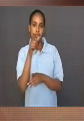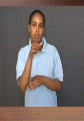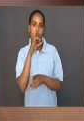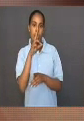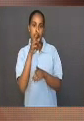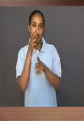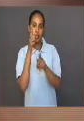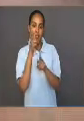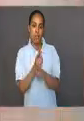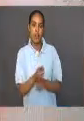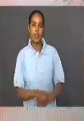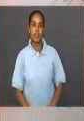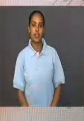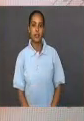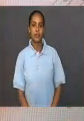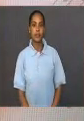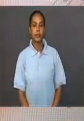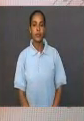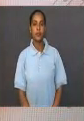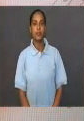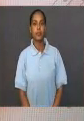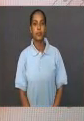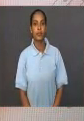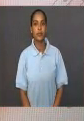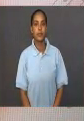you are correct.